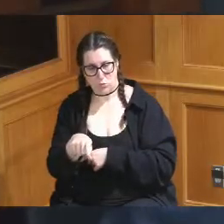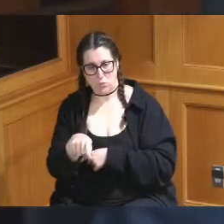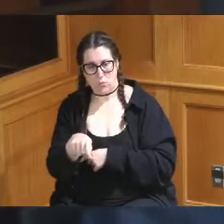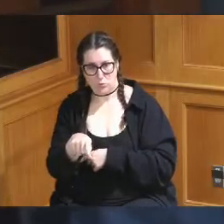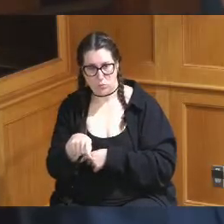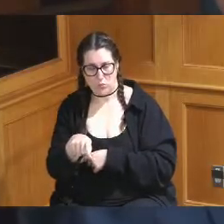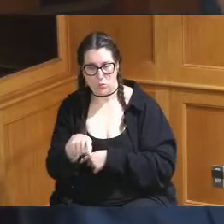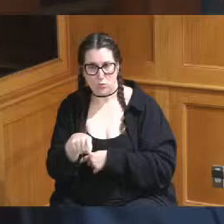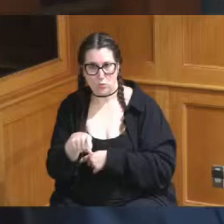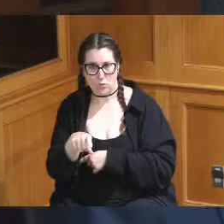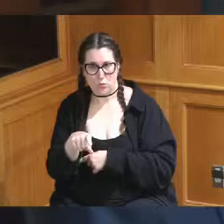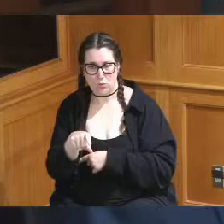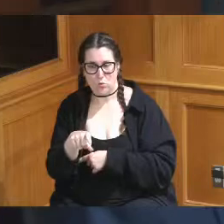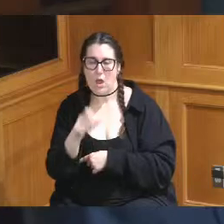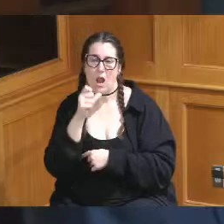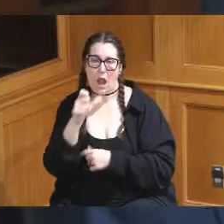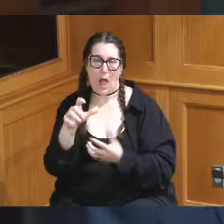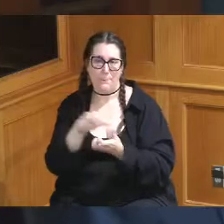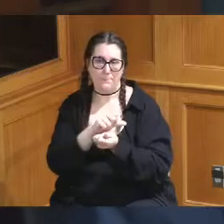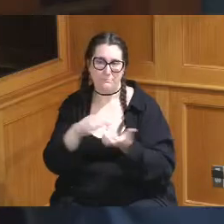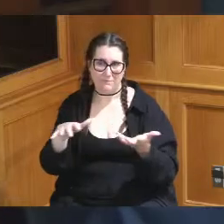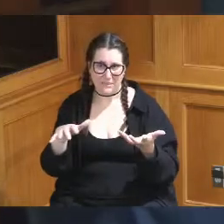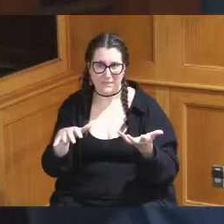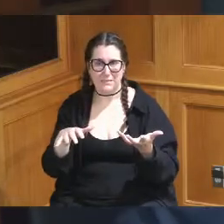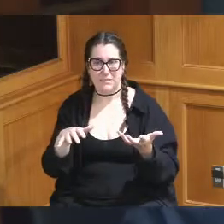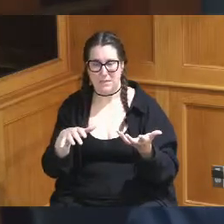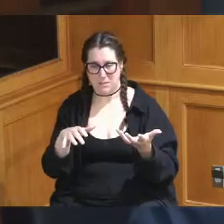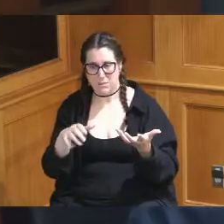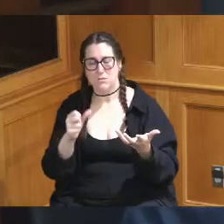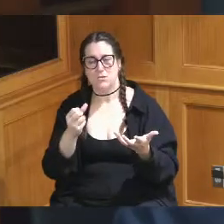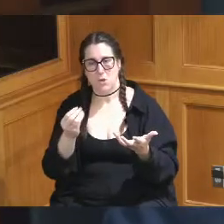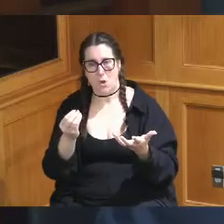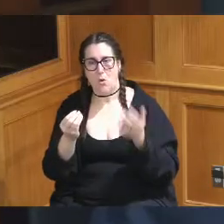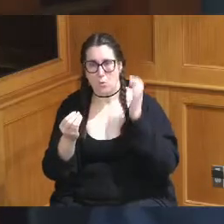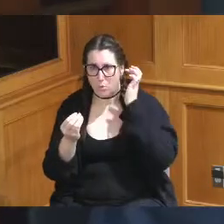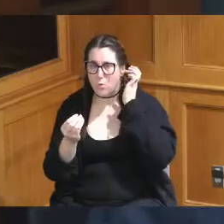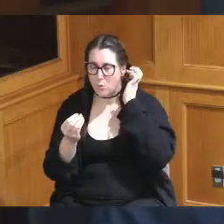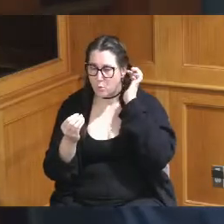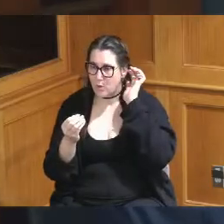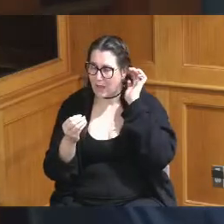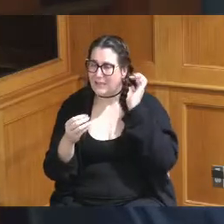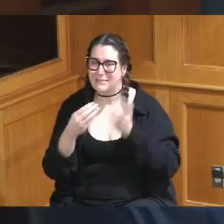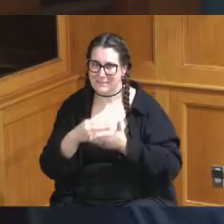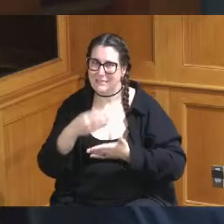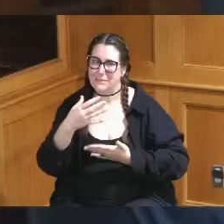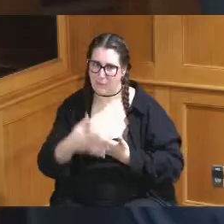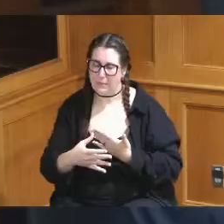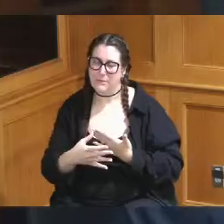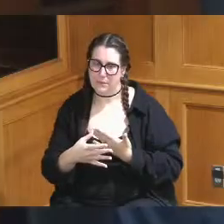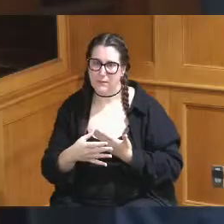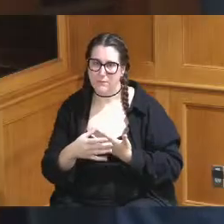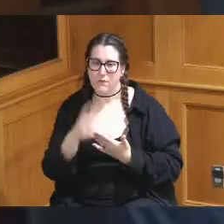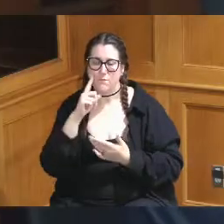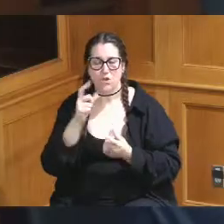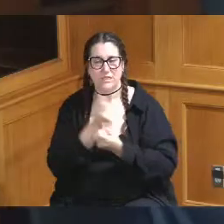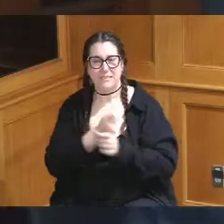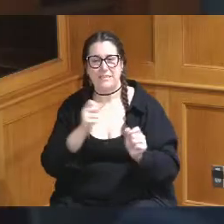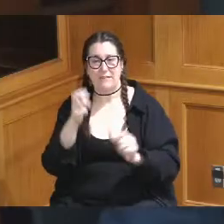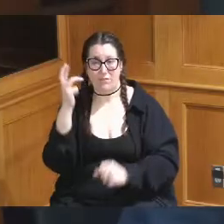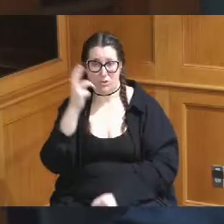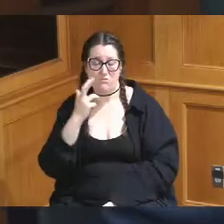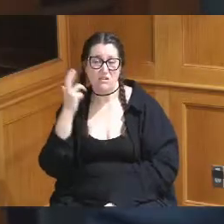it's not getting all torn up. You know, these terrazzo stars are expensive, and for safety